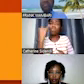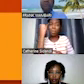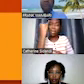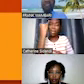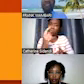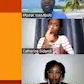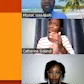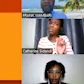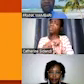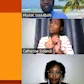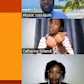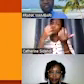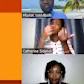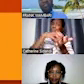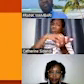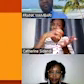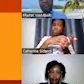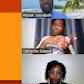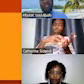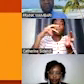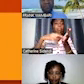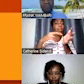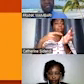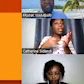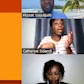situation is with many